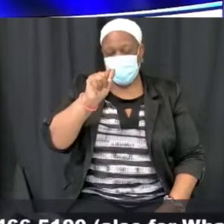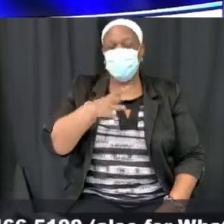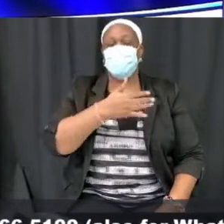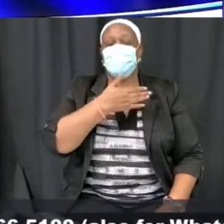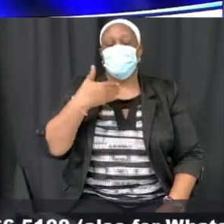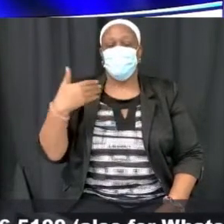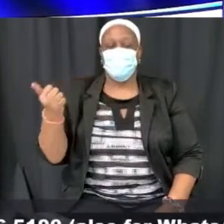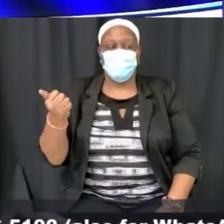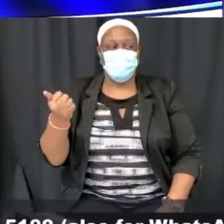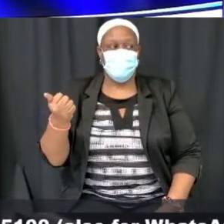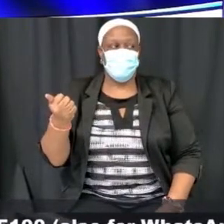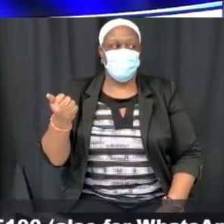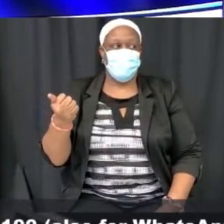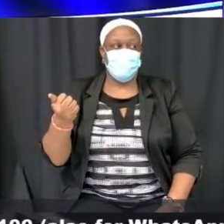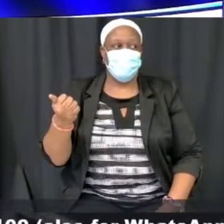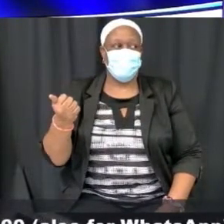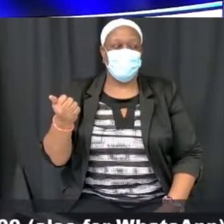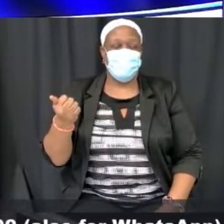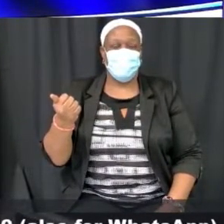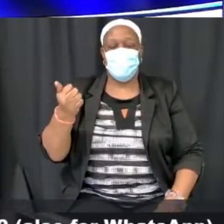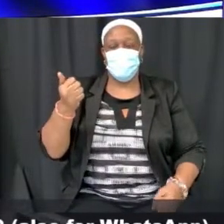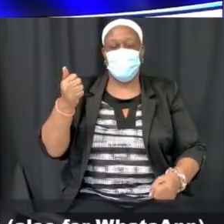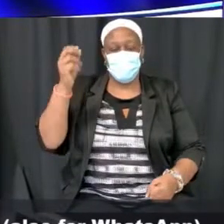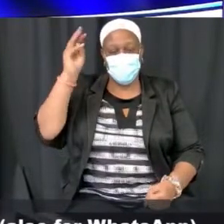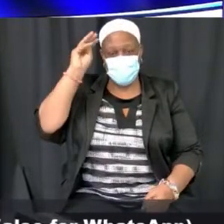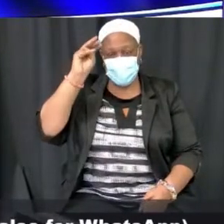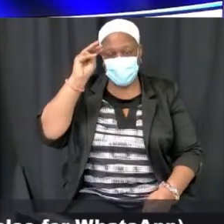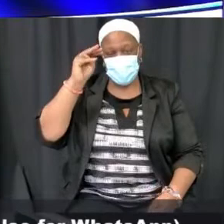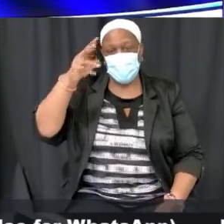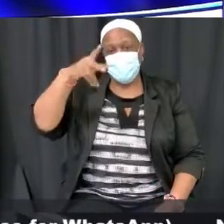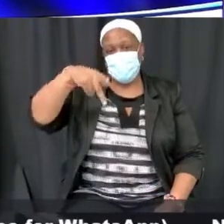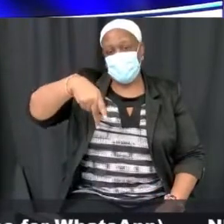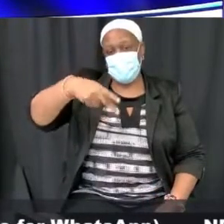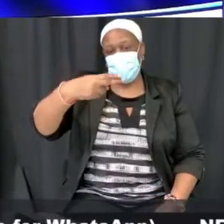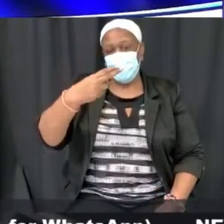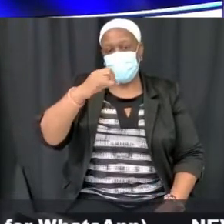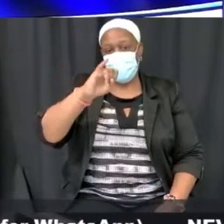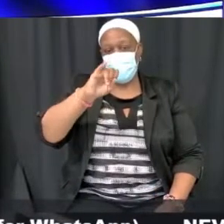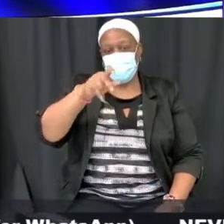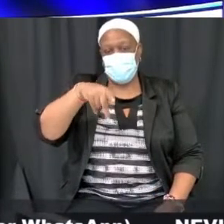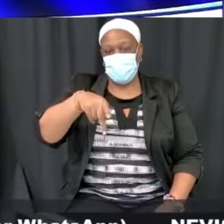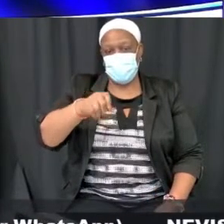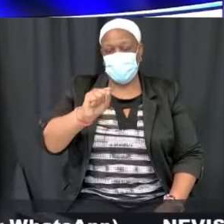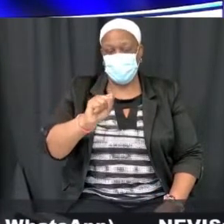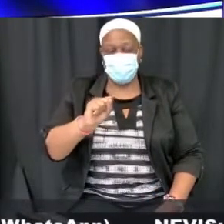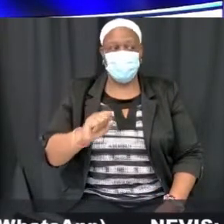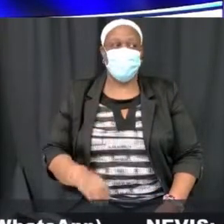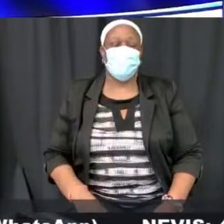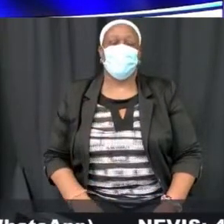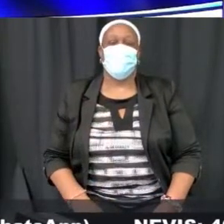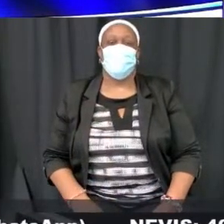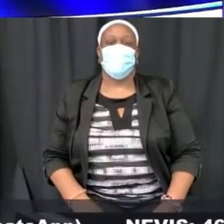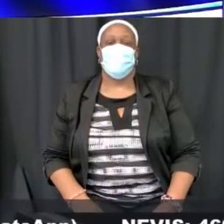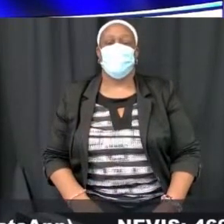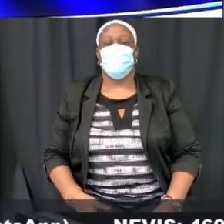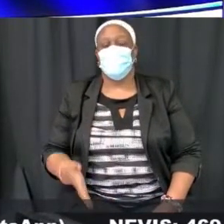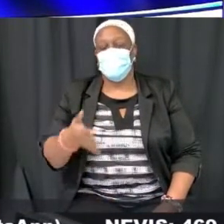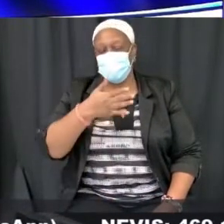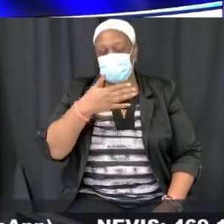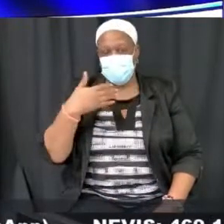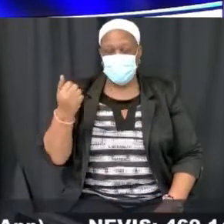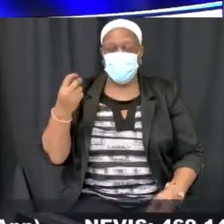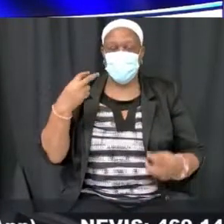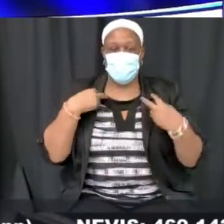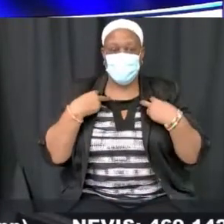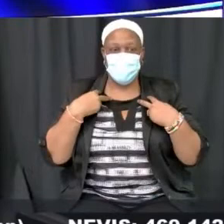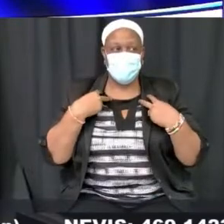Permanent Secretary in the Ministry of Tourism and Transport, Mrs. Carleen Henry Morton, and